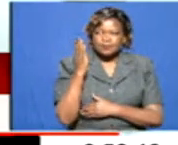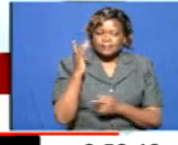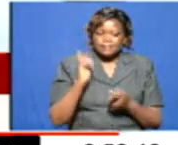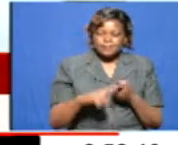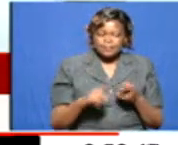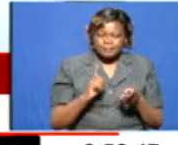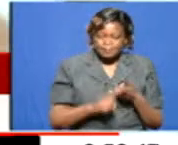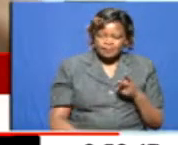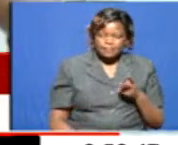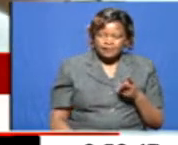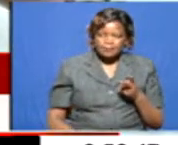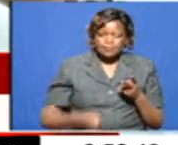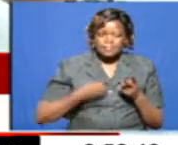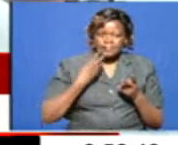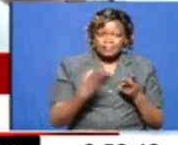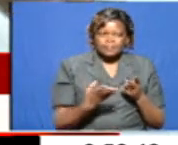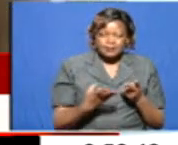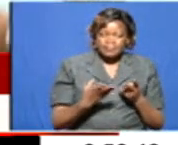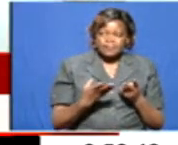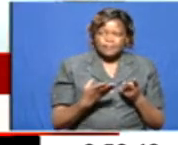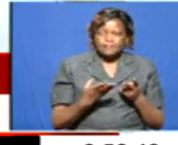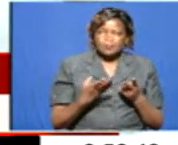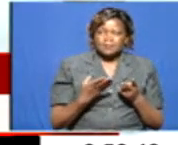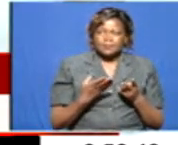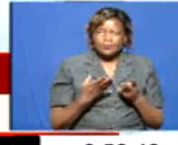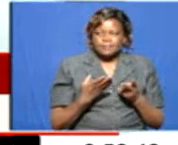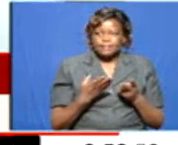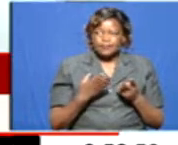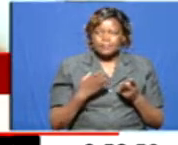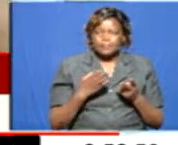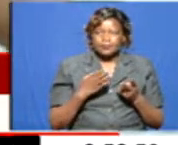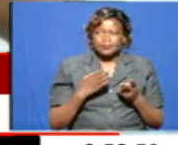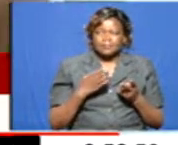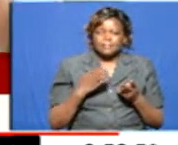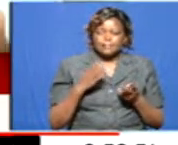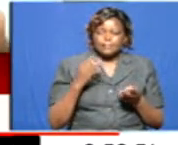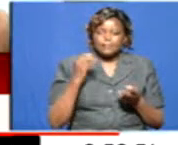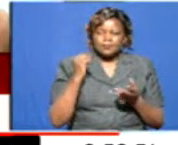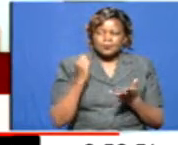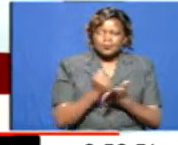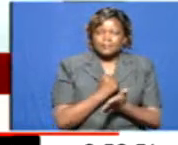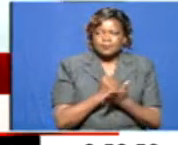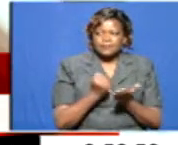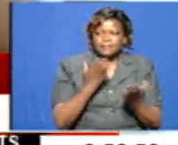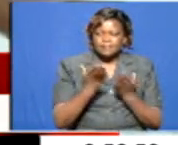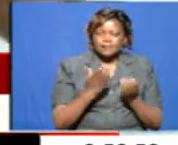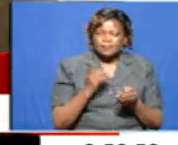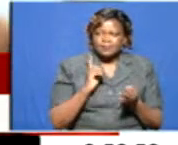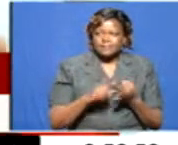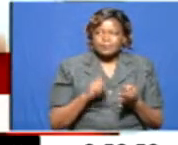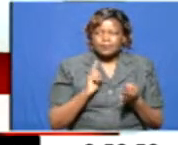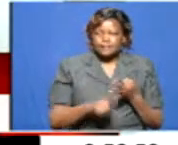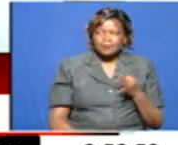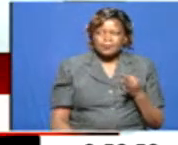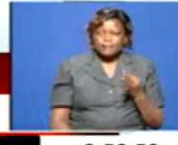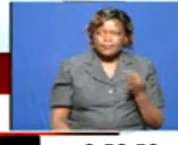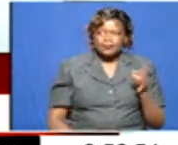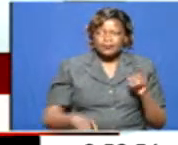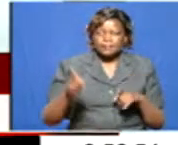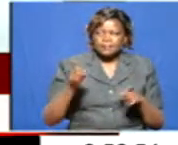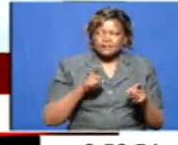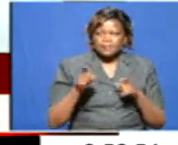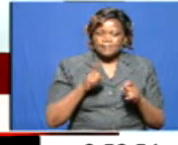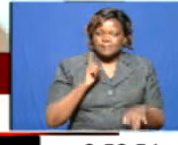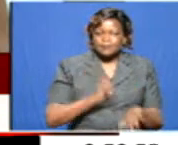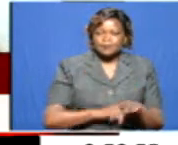there to provide the immigration services. They will be there to provide control during the